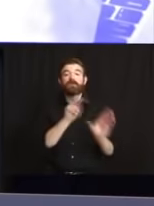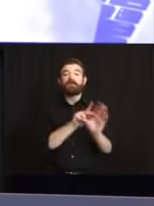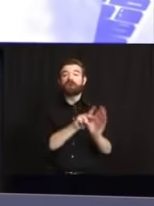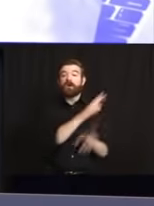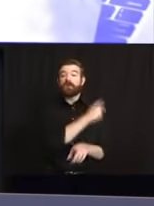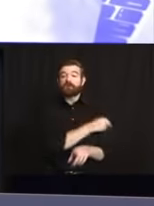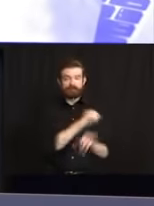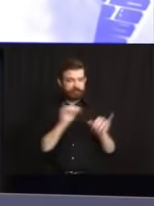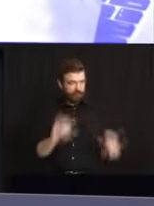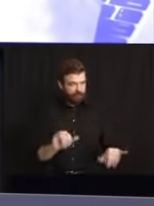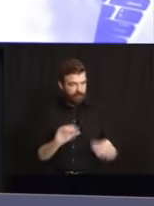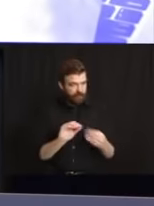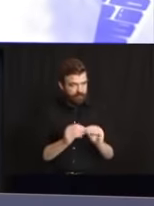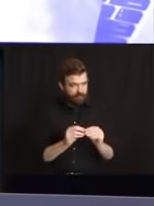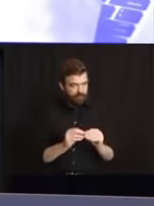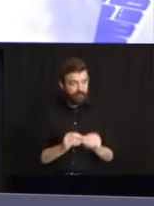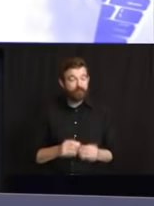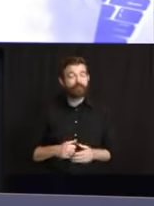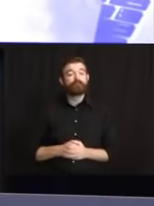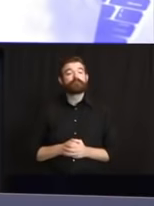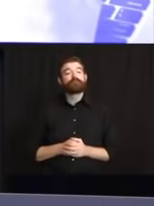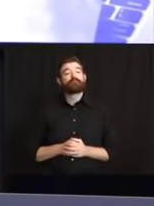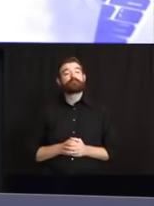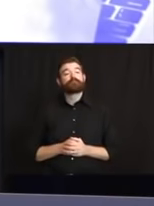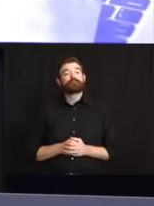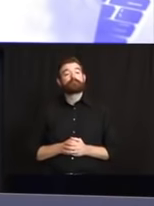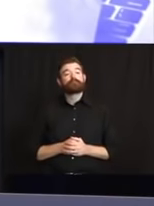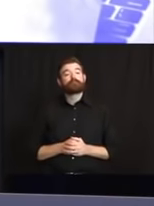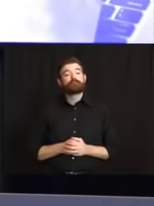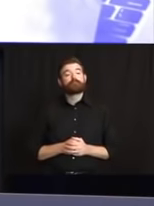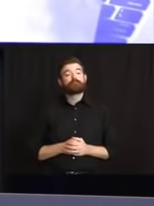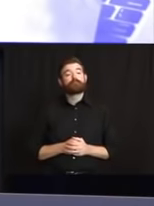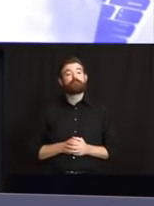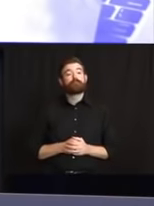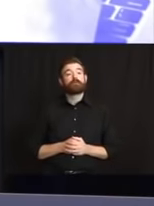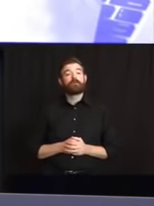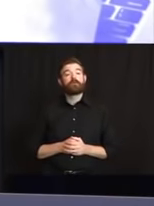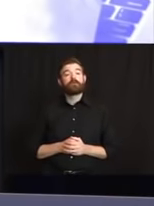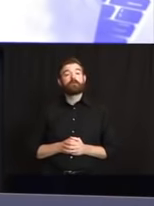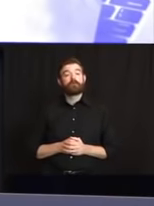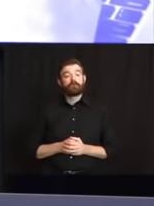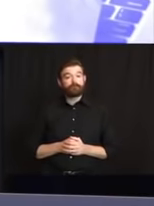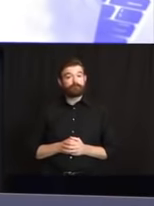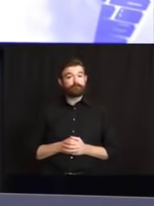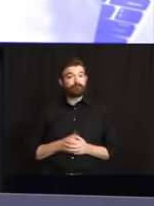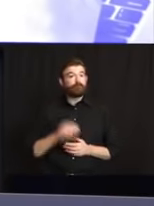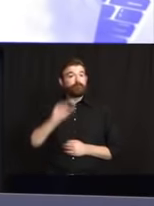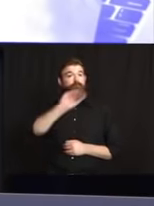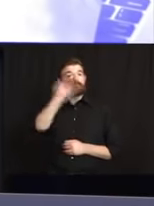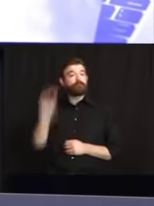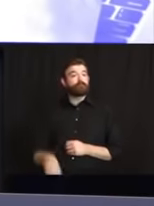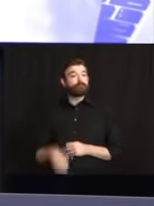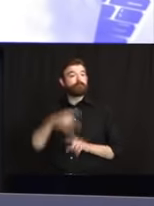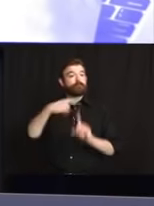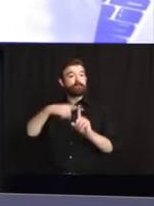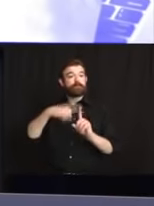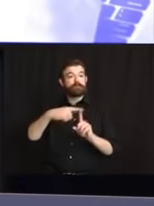hospitals. In New Jersey, the overall positivity rate as of June 26th